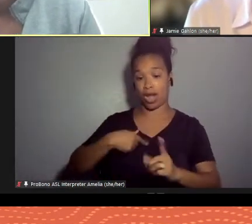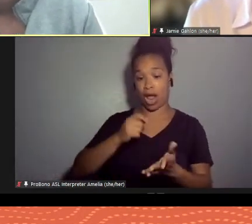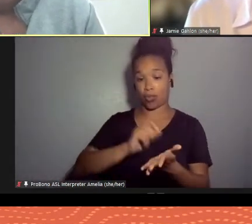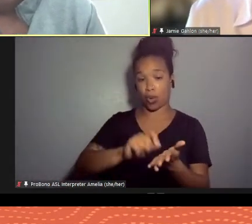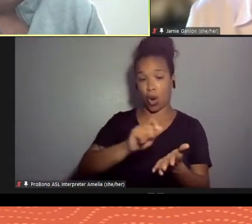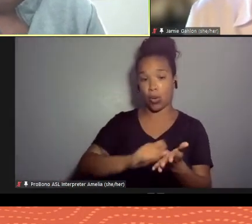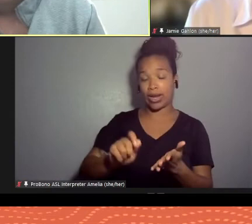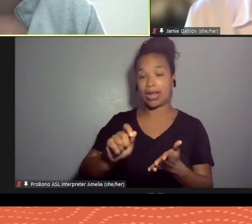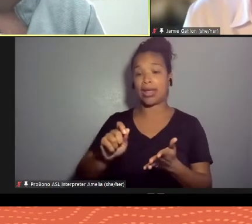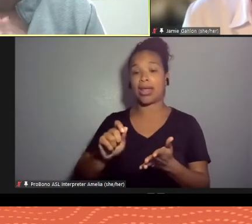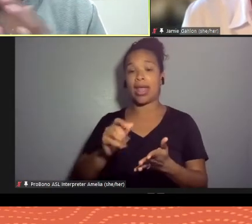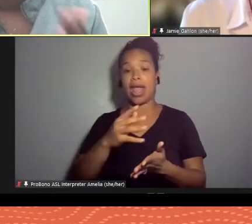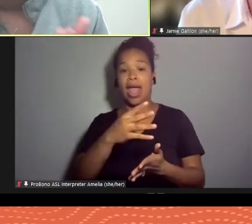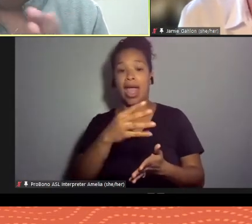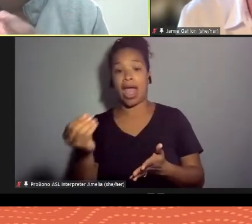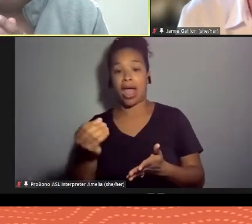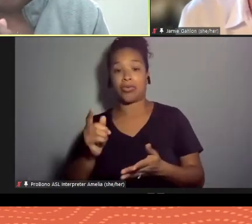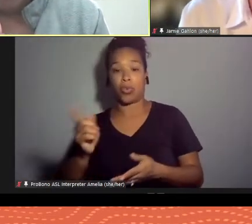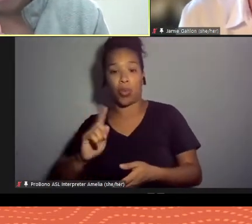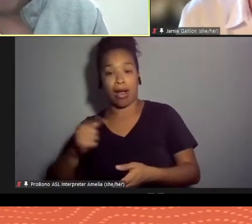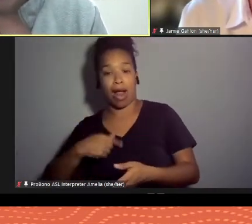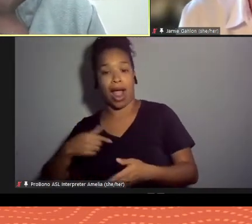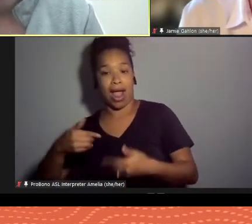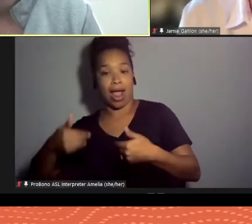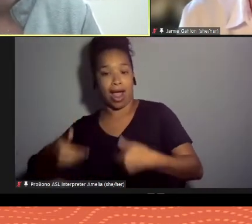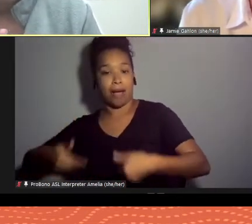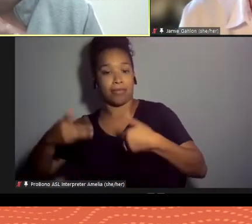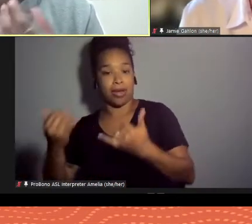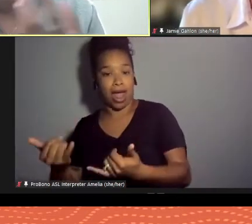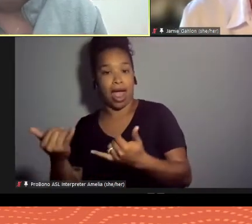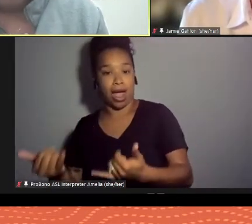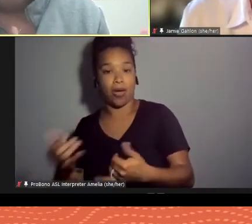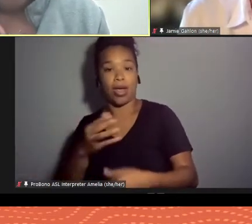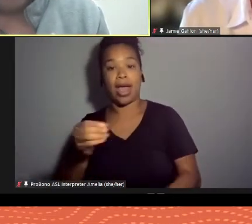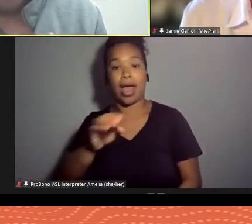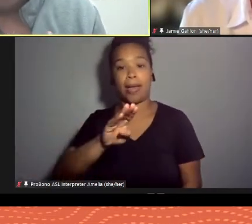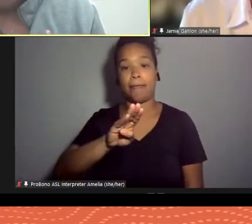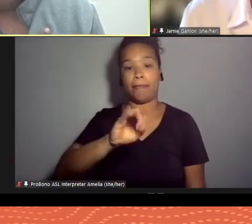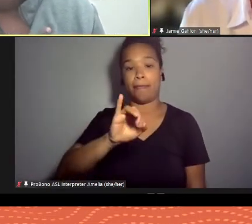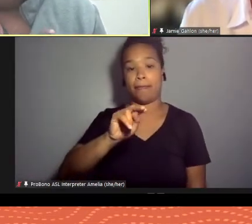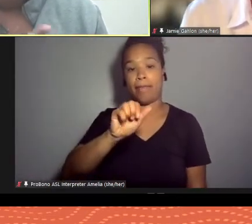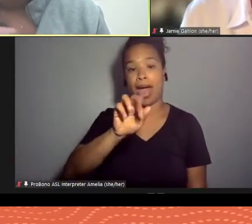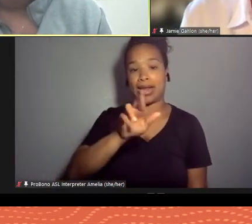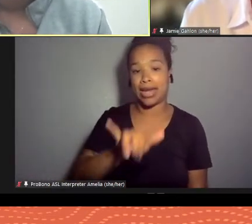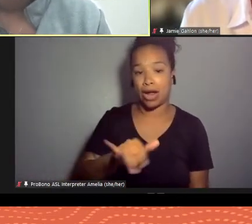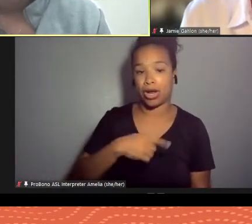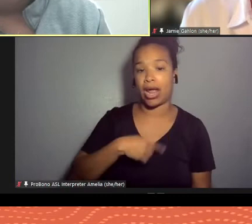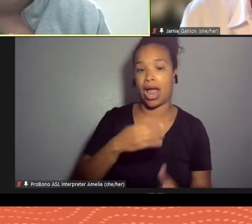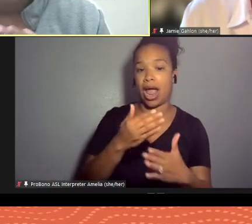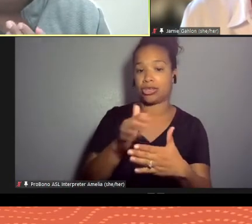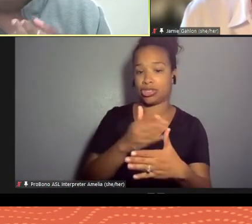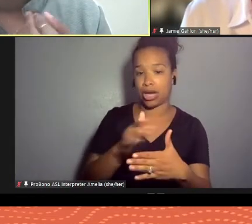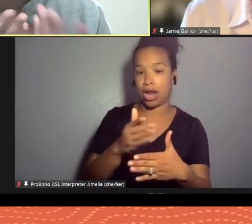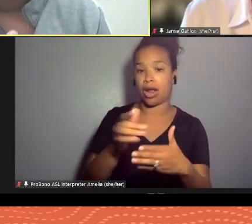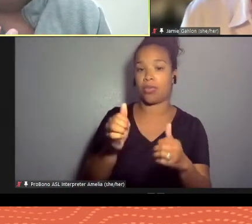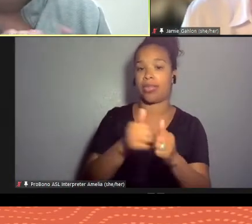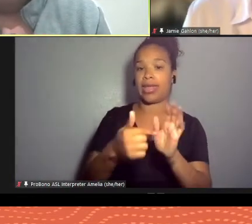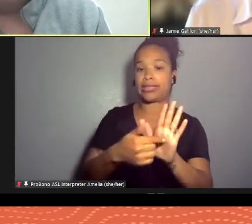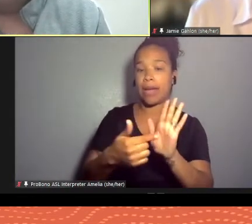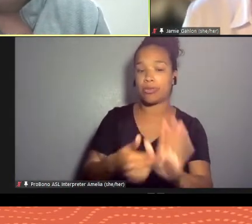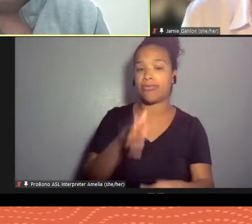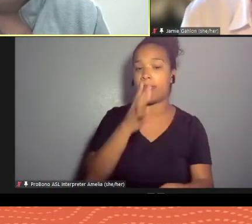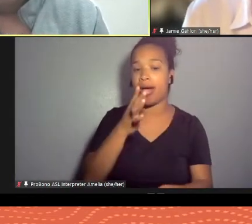now, and the binary that I also replicated and played out by giving examples around just a mother and a father and